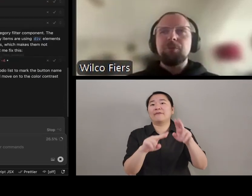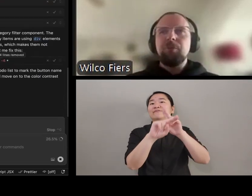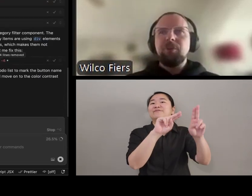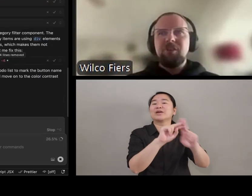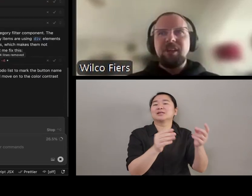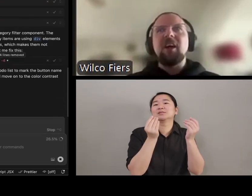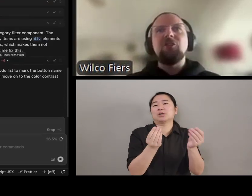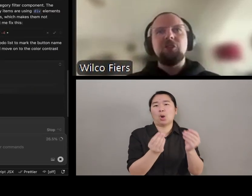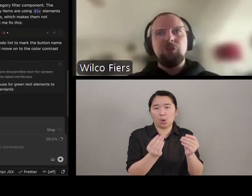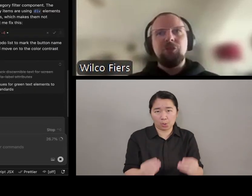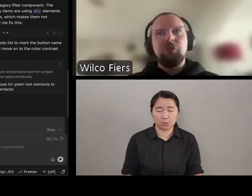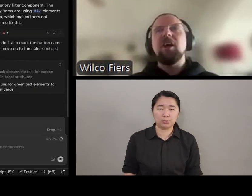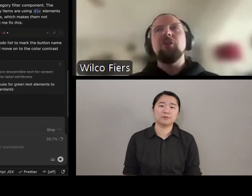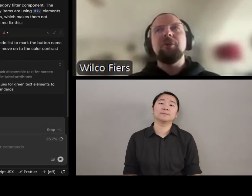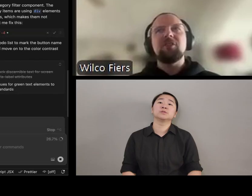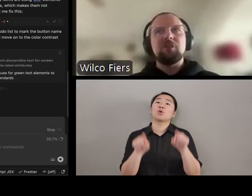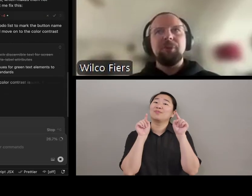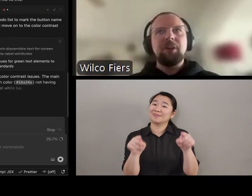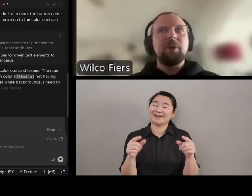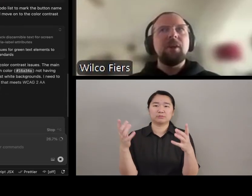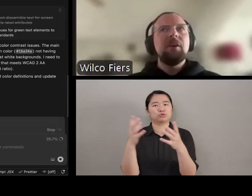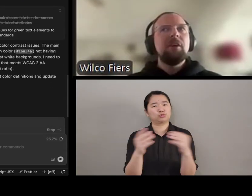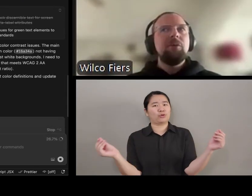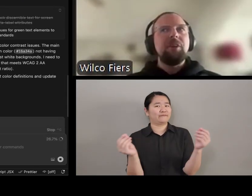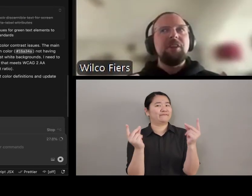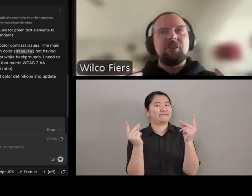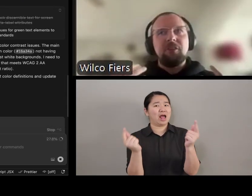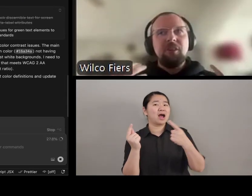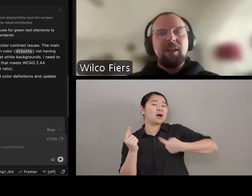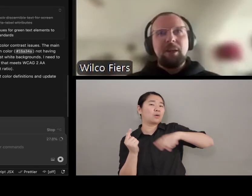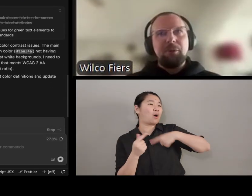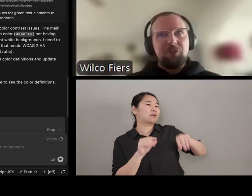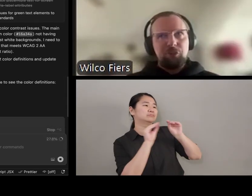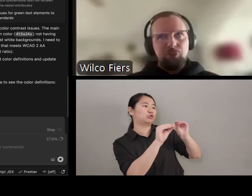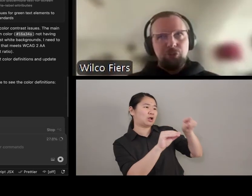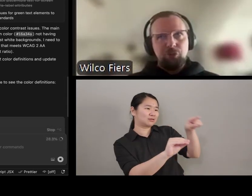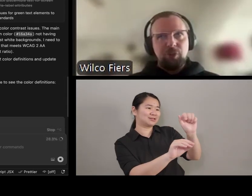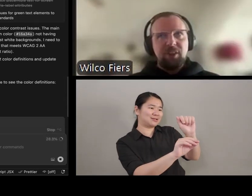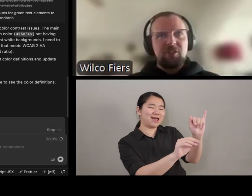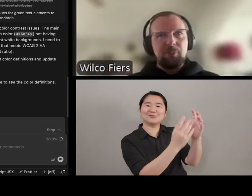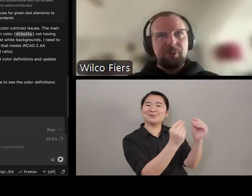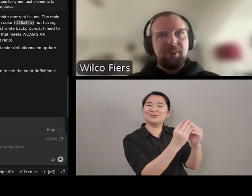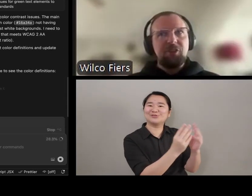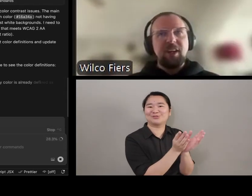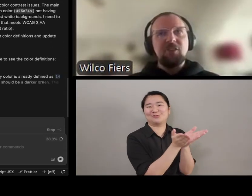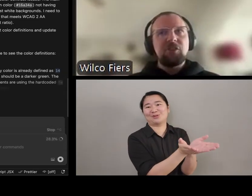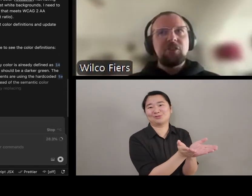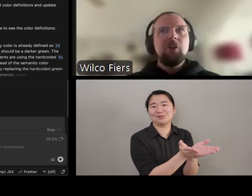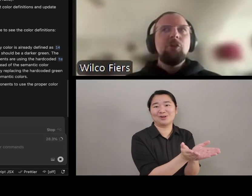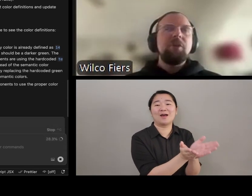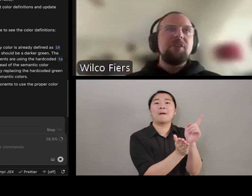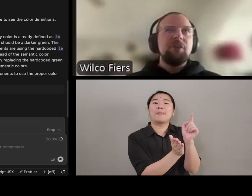for the AI solutions in how to do accessibility well. We need to enable these tools to run accessibility